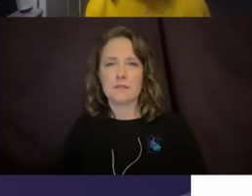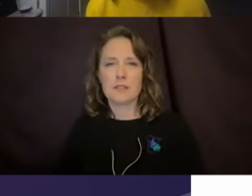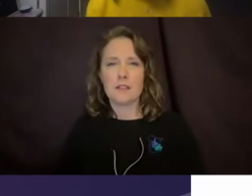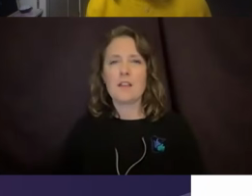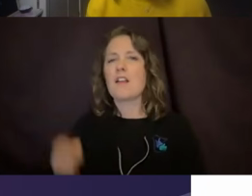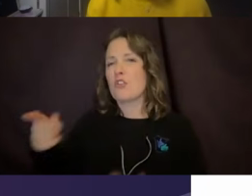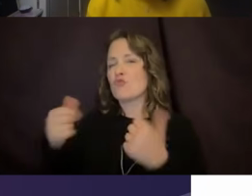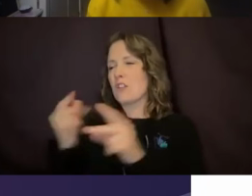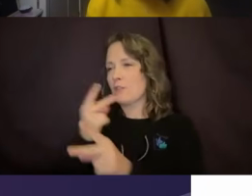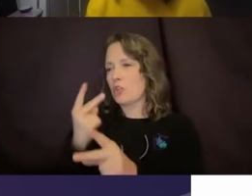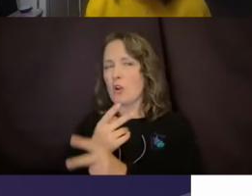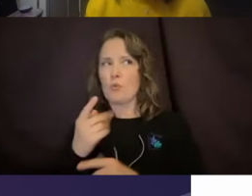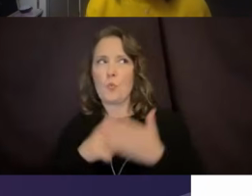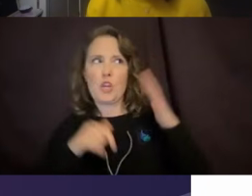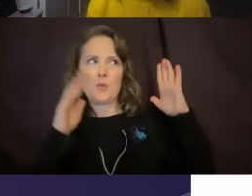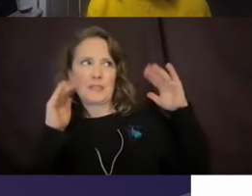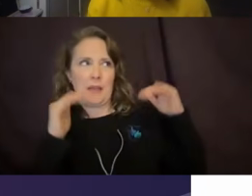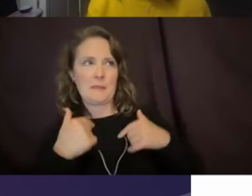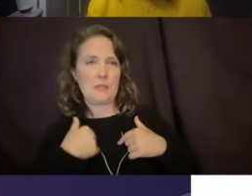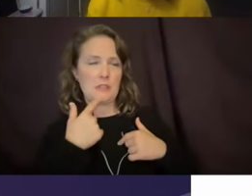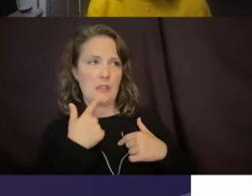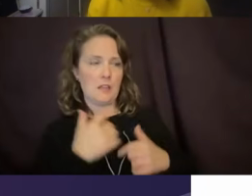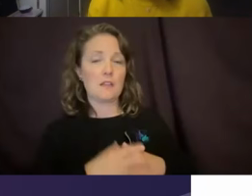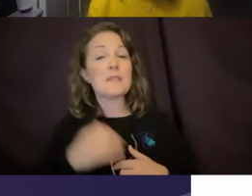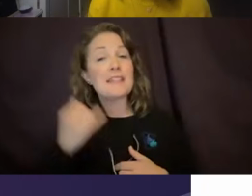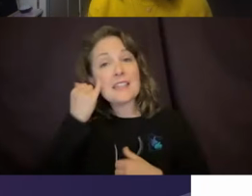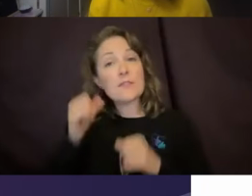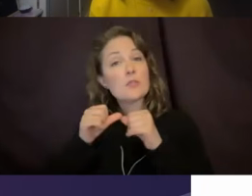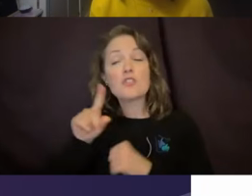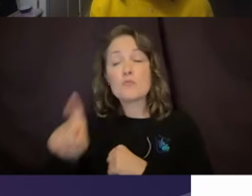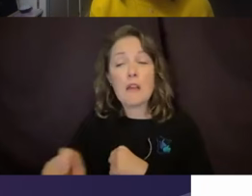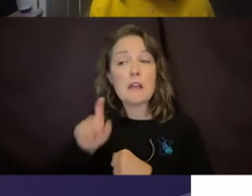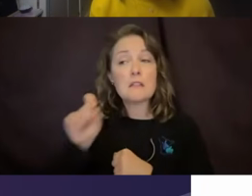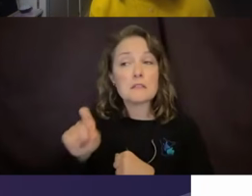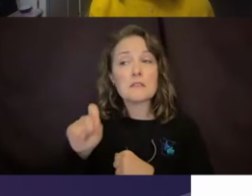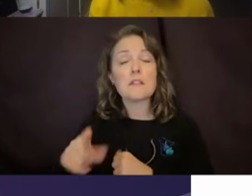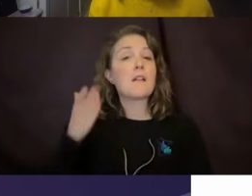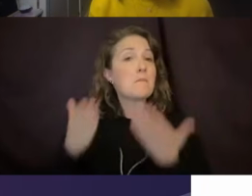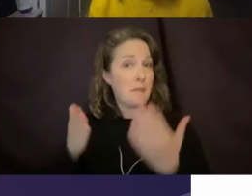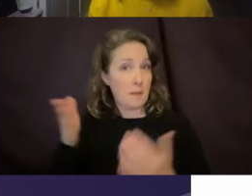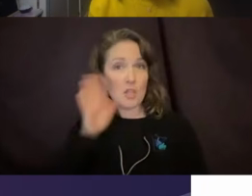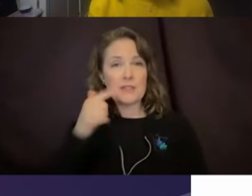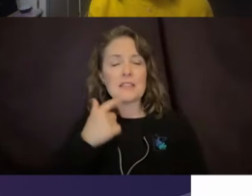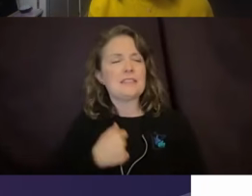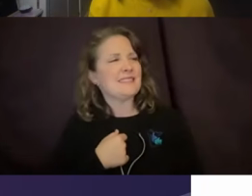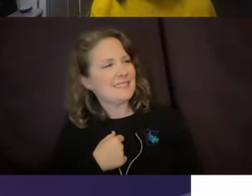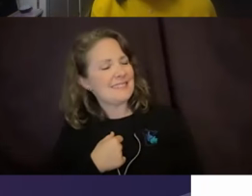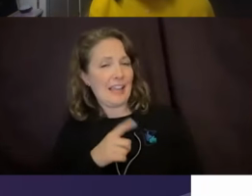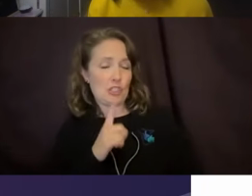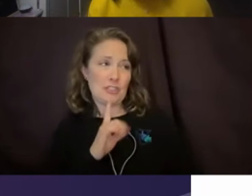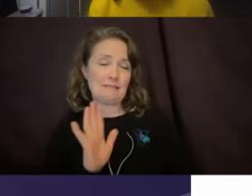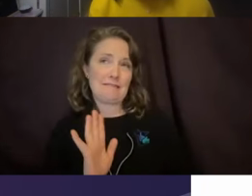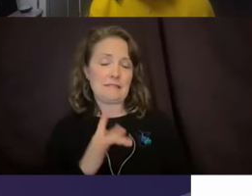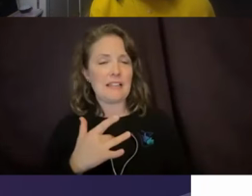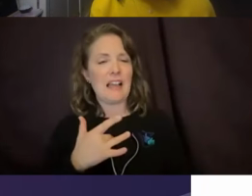to say. But if you continue to ask them, there might be a chance where they'll say, actually, you know, I feel